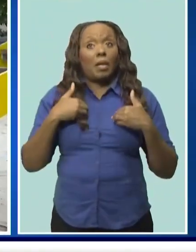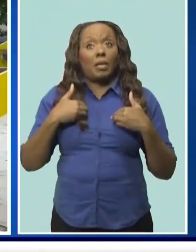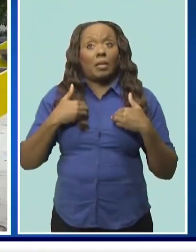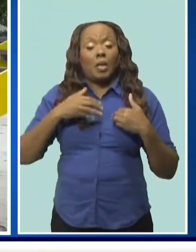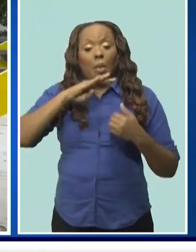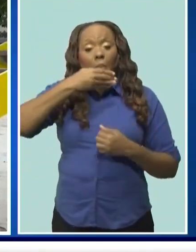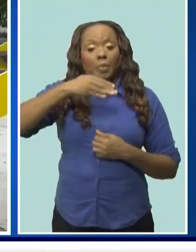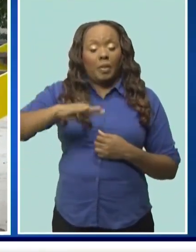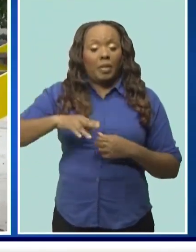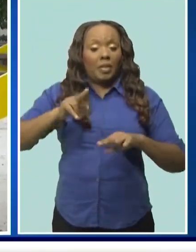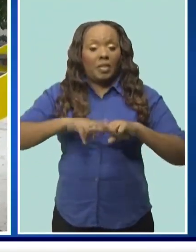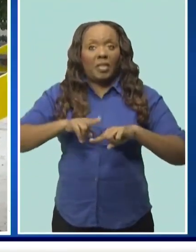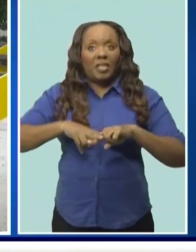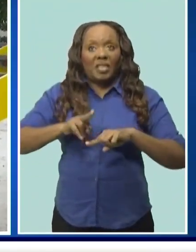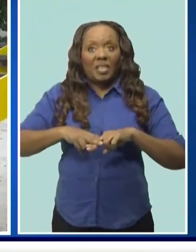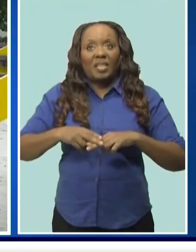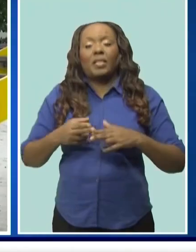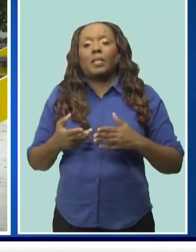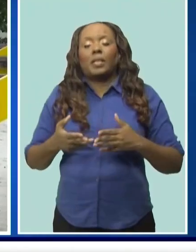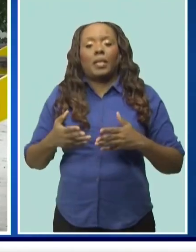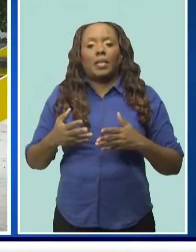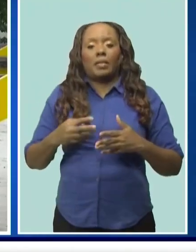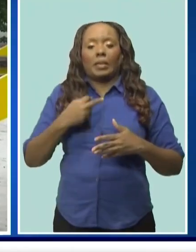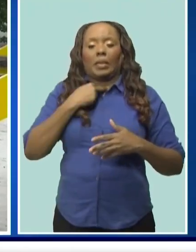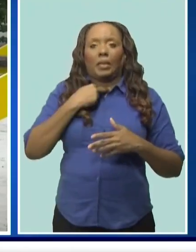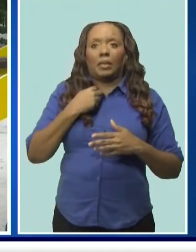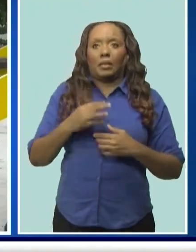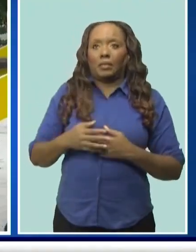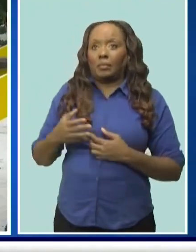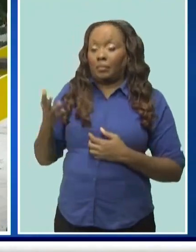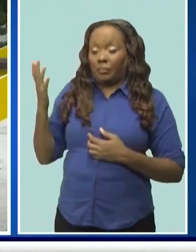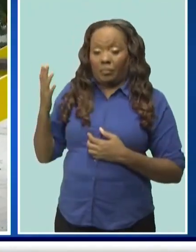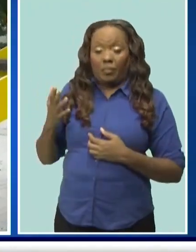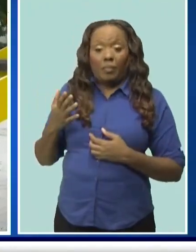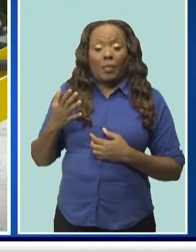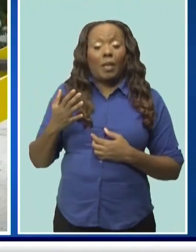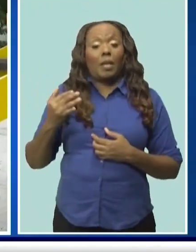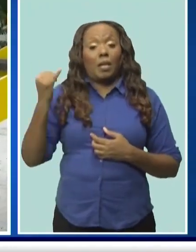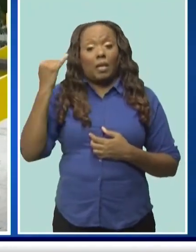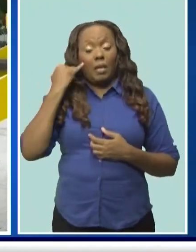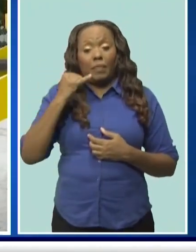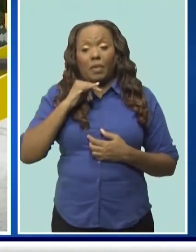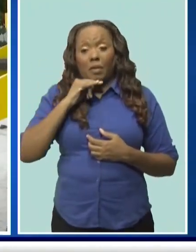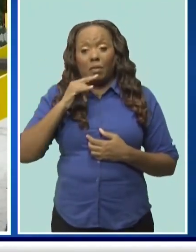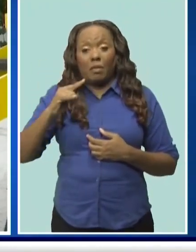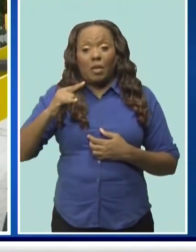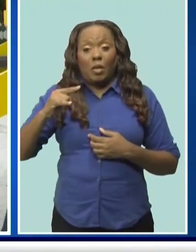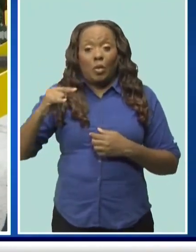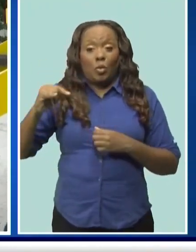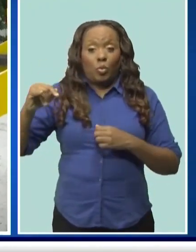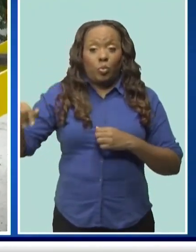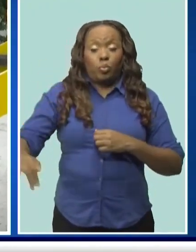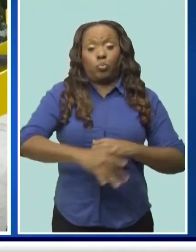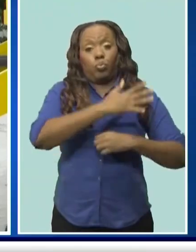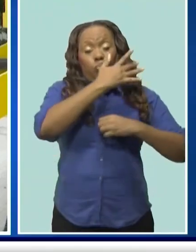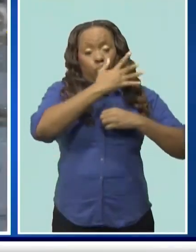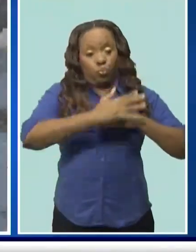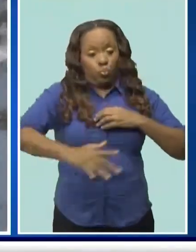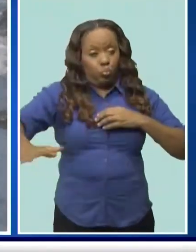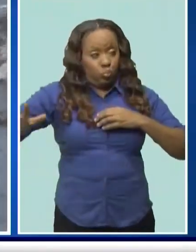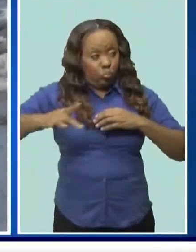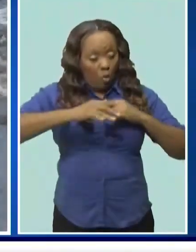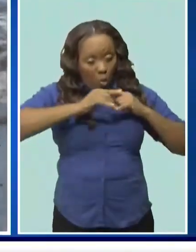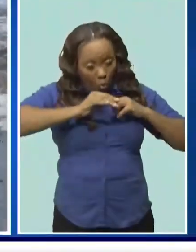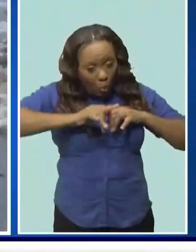on Dover Beach is trapped. Every time was going out, we weren't going to seaweed, period. Because yeah, there we had a lot, but the